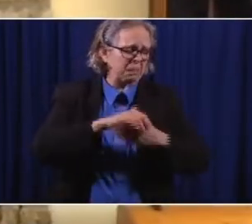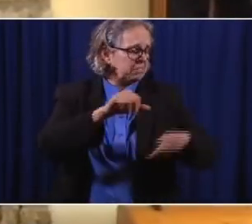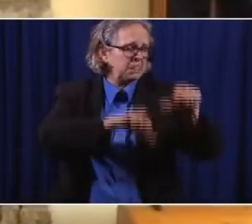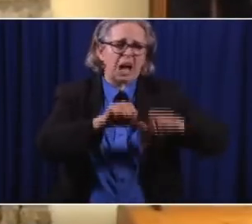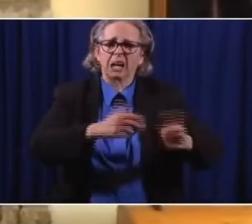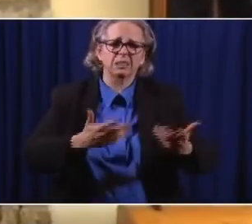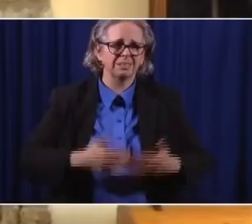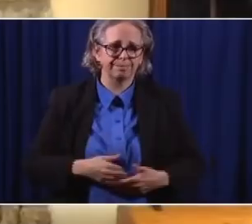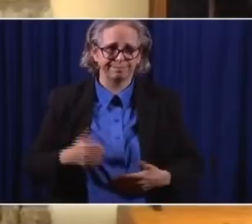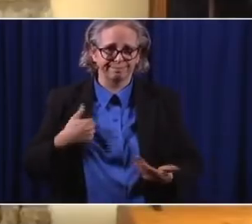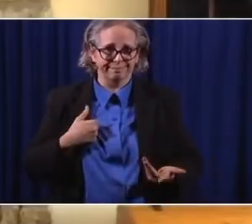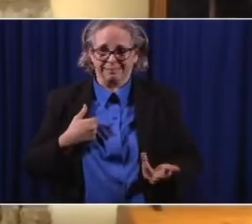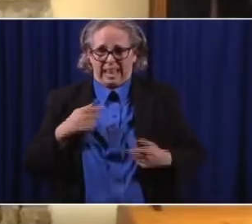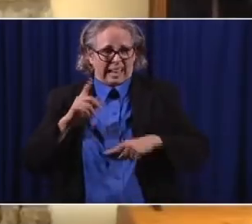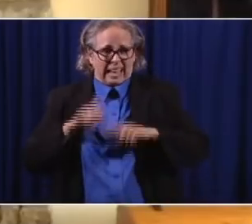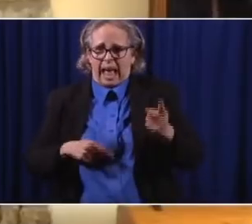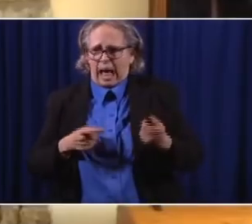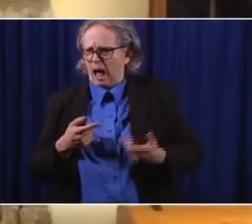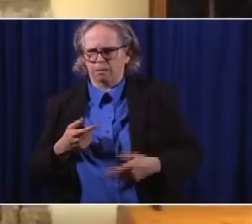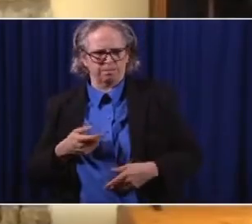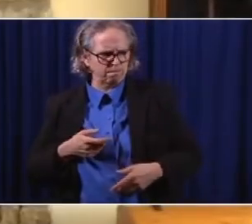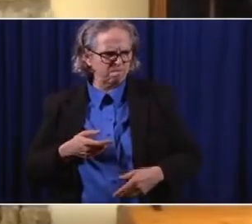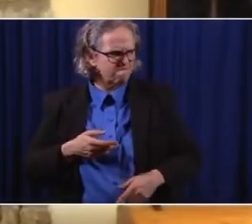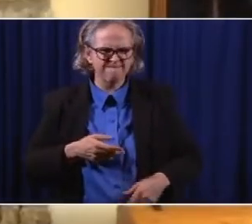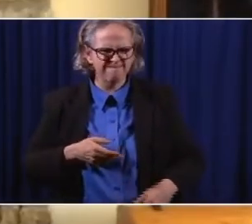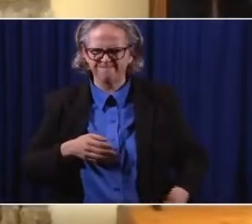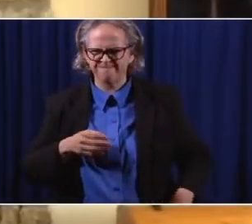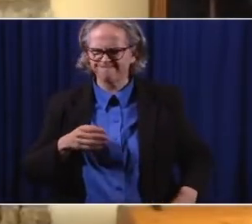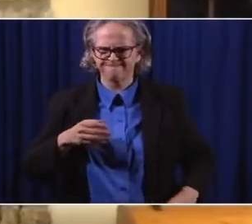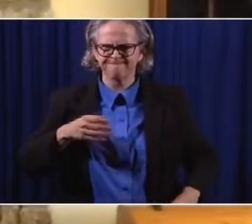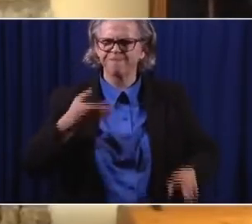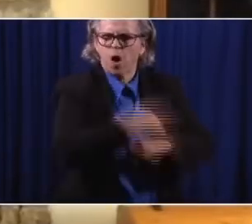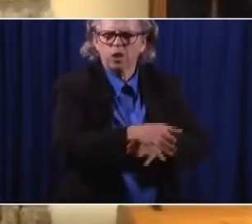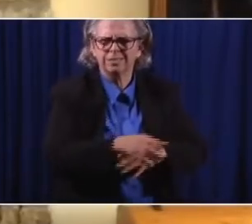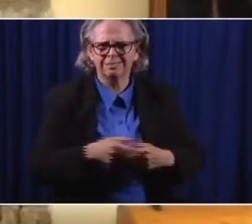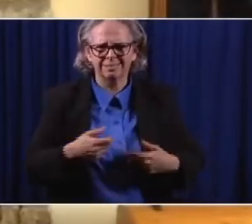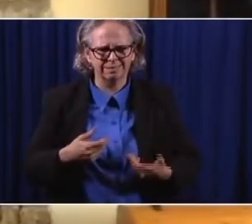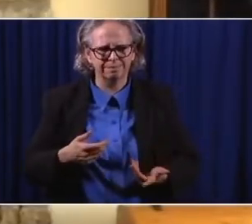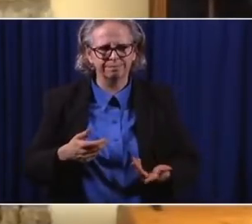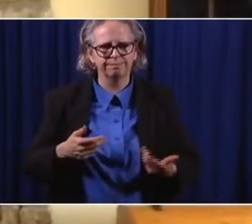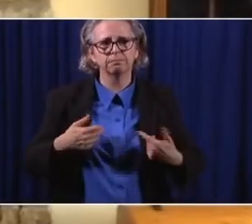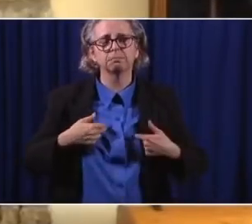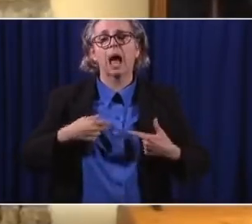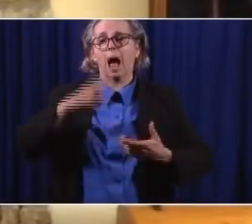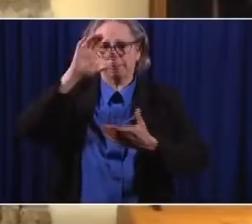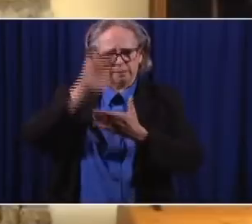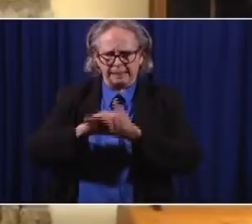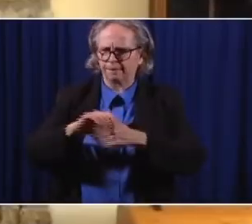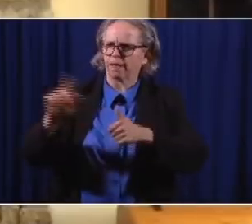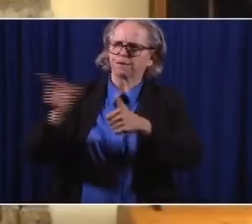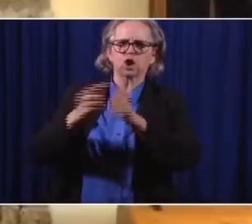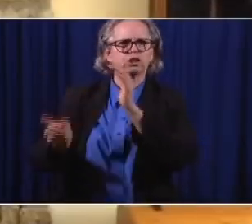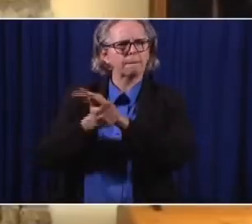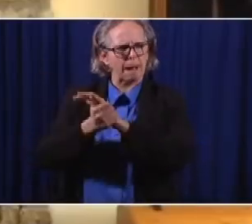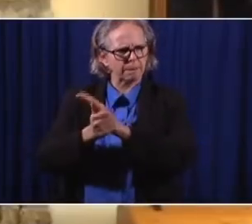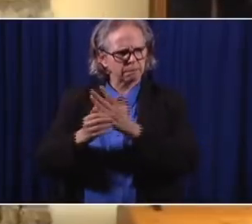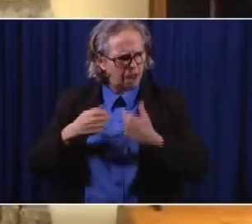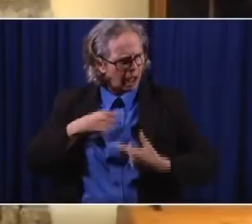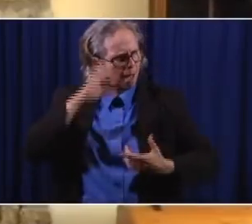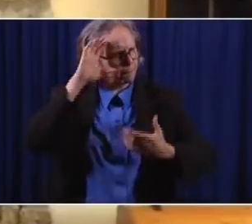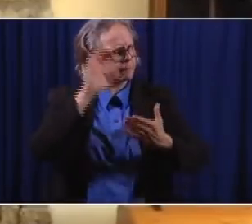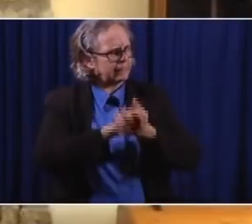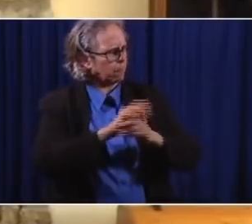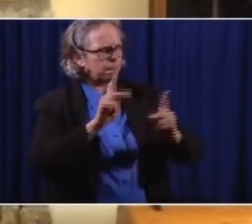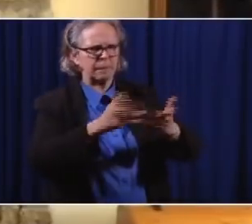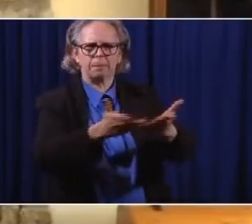So we just hope that, we believe in the First Amendment and that people will sort it out. And I think in the end, people do sort